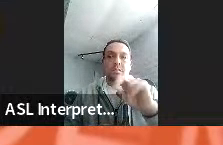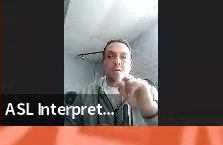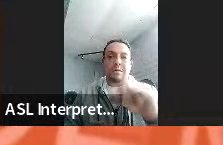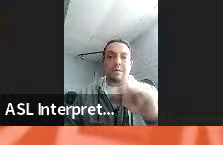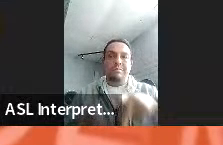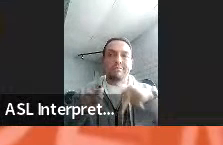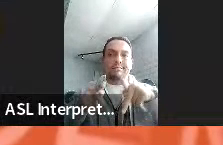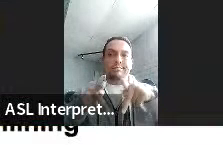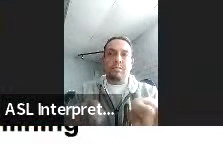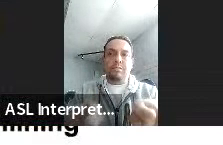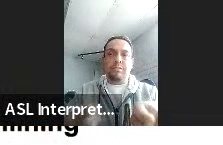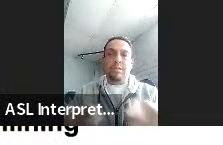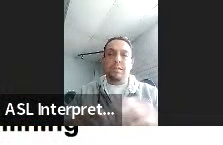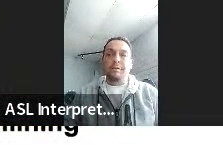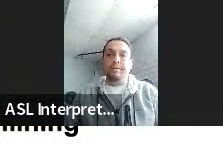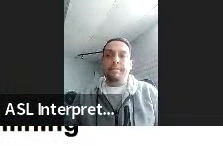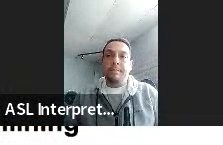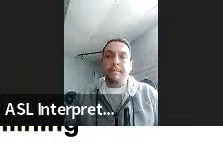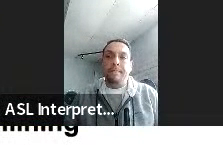Next slide, please.